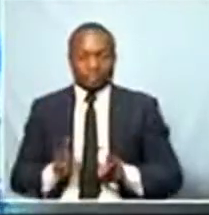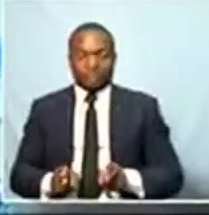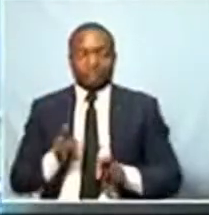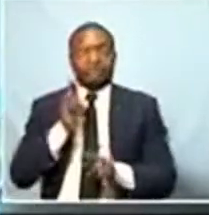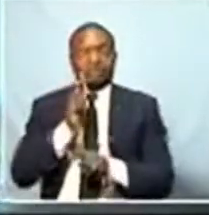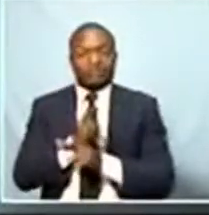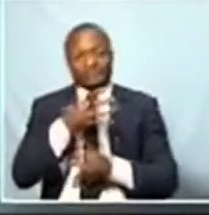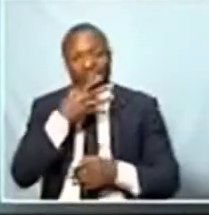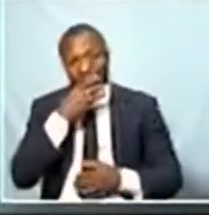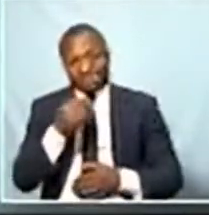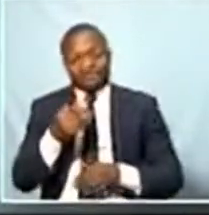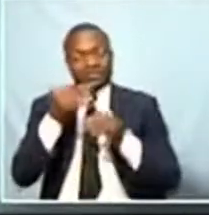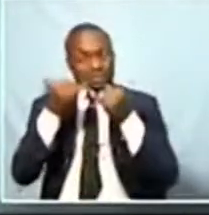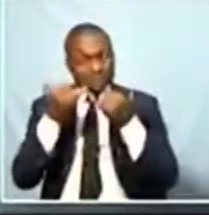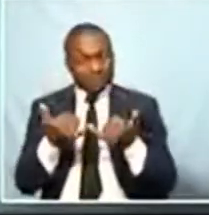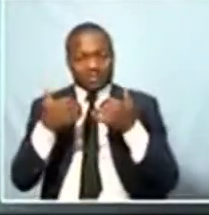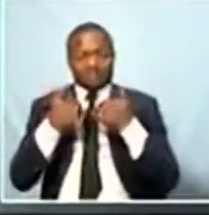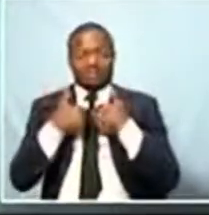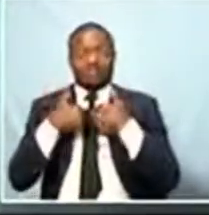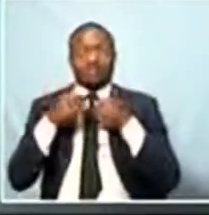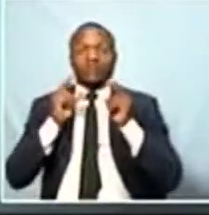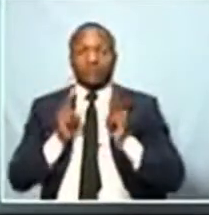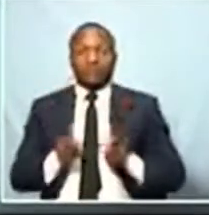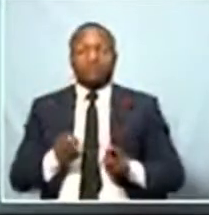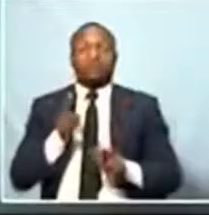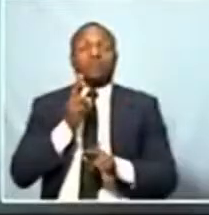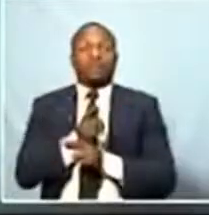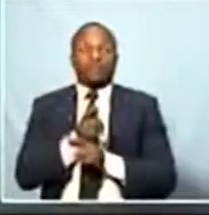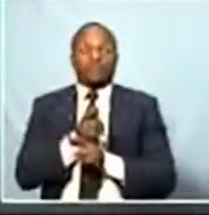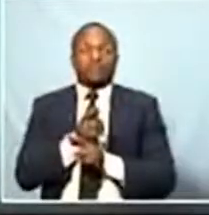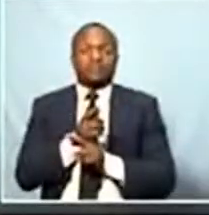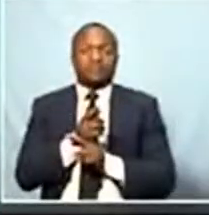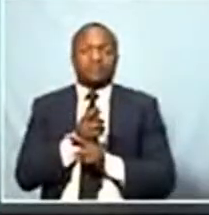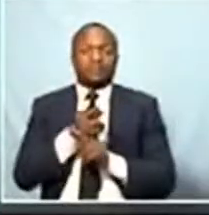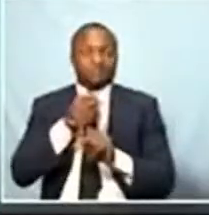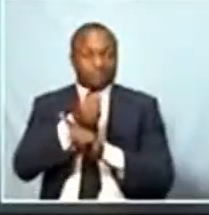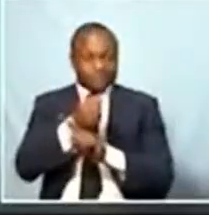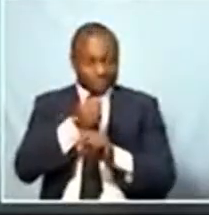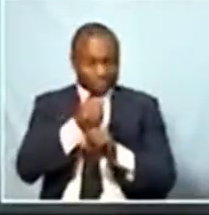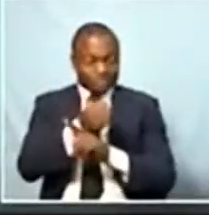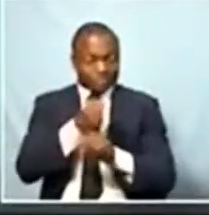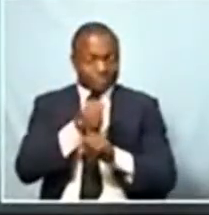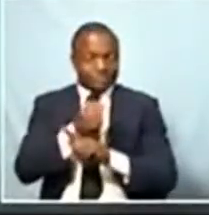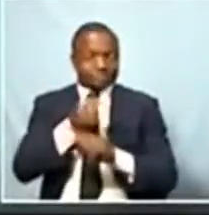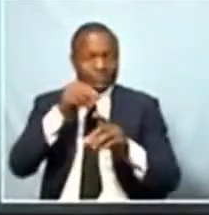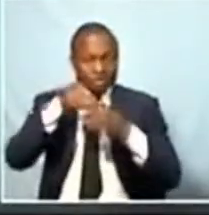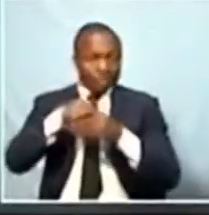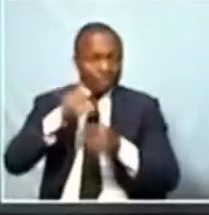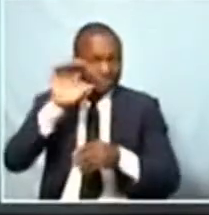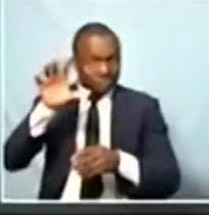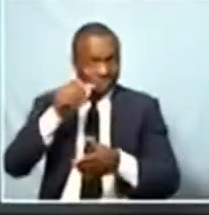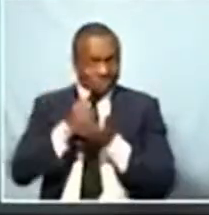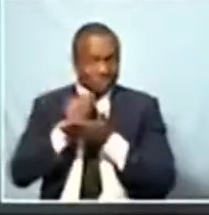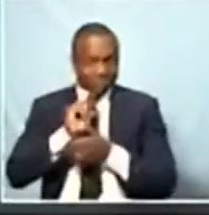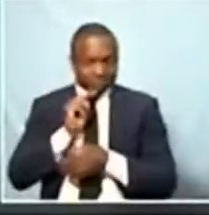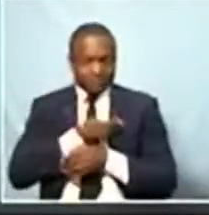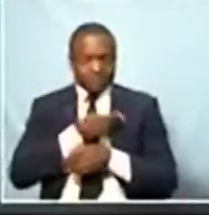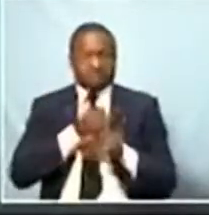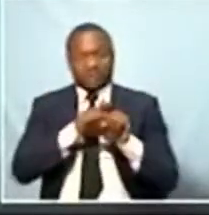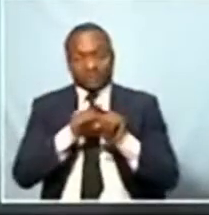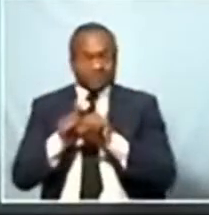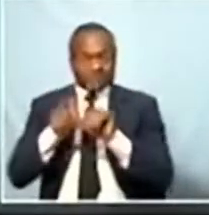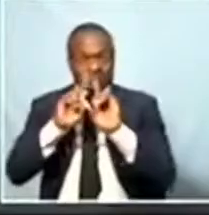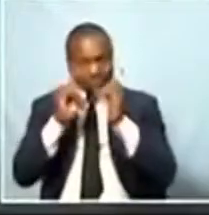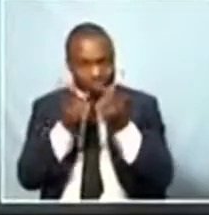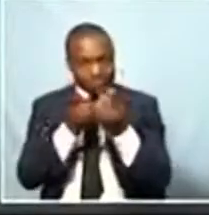Commission. We currently have human rights champions in the provinces that assist us and in the districts,